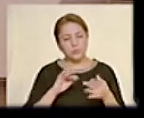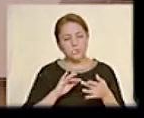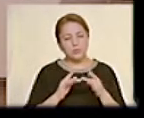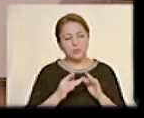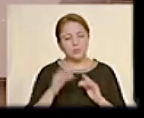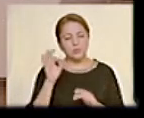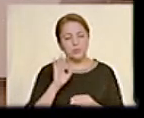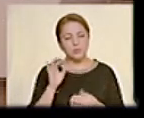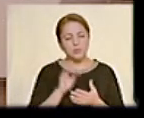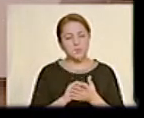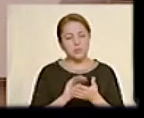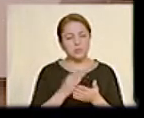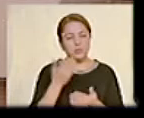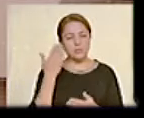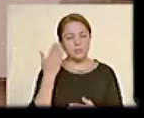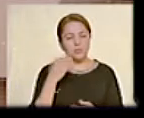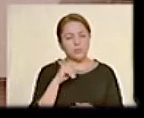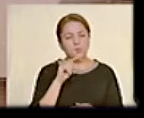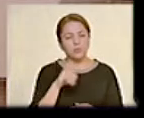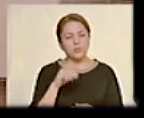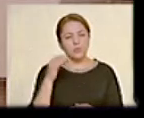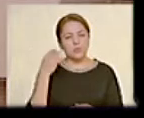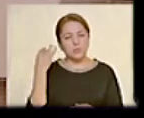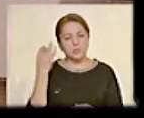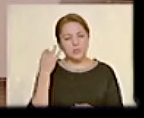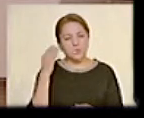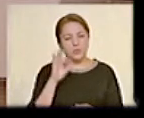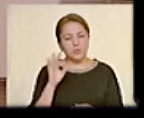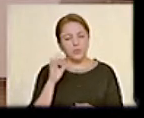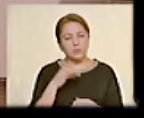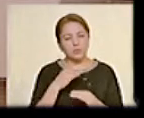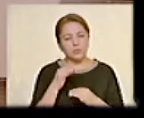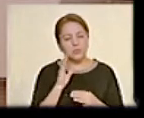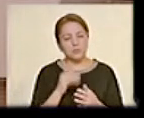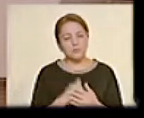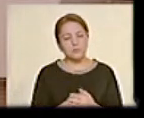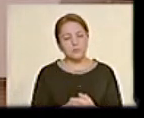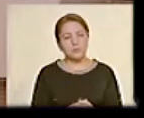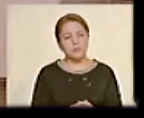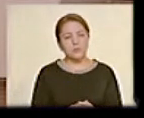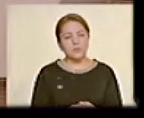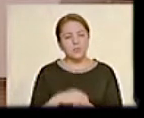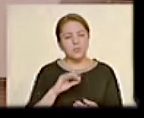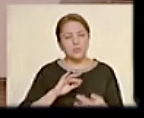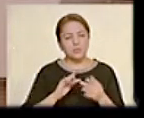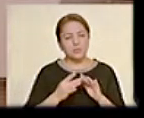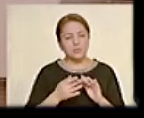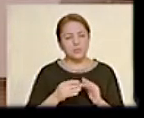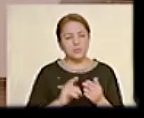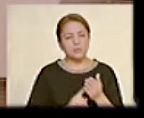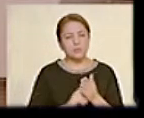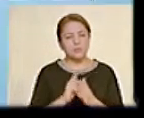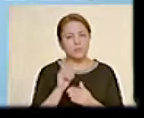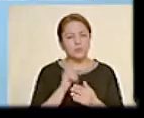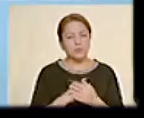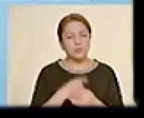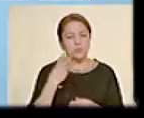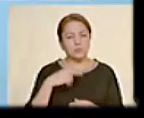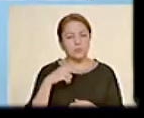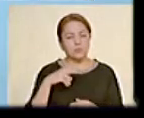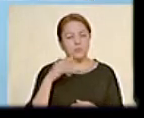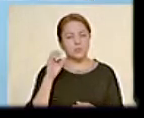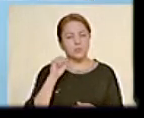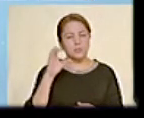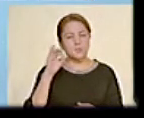haqida tanishishdan avval keling uning tarixiga nazar tashlaylik. Demak, internetning tashkil etilishiga